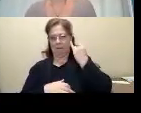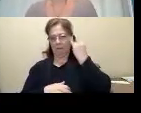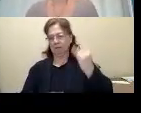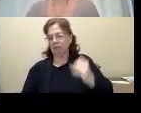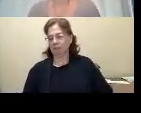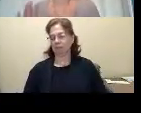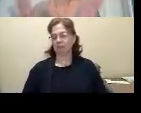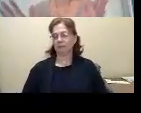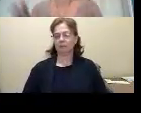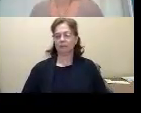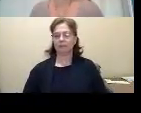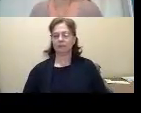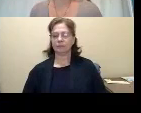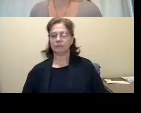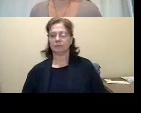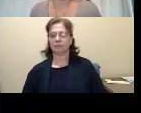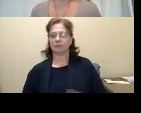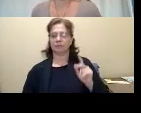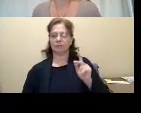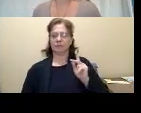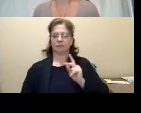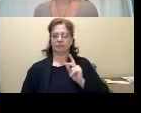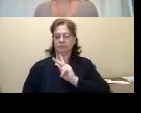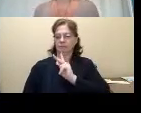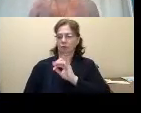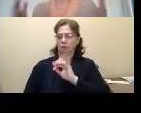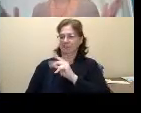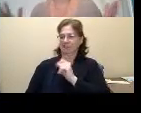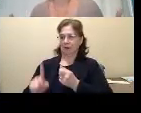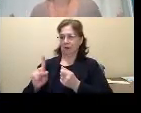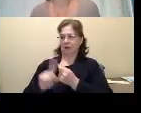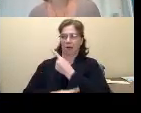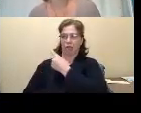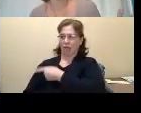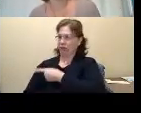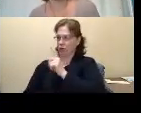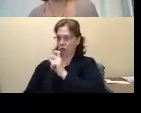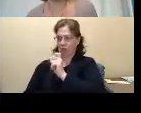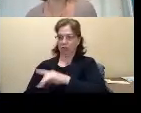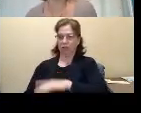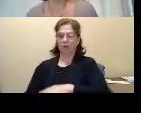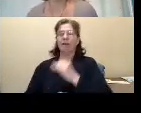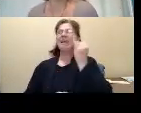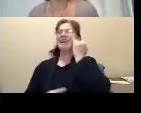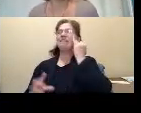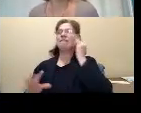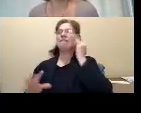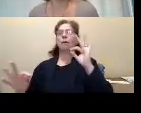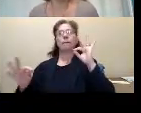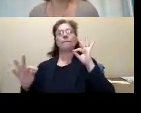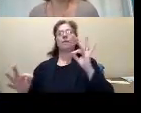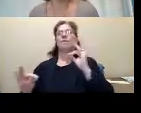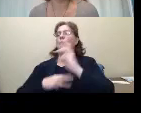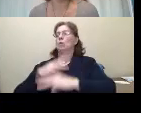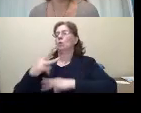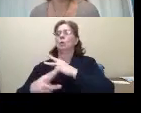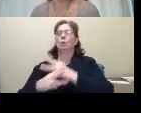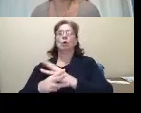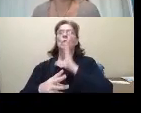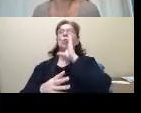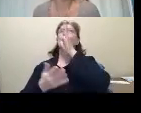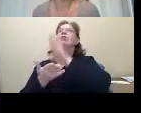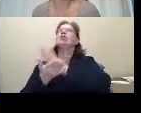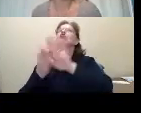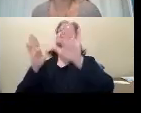Okay. Now this is an out there question. In your "Wouldn't it be great if" listing, you had talked about partnering with